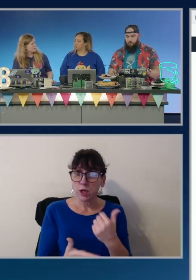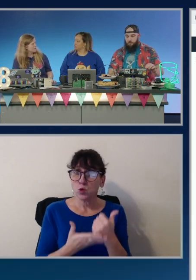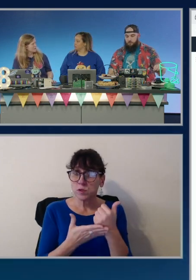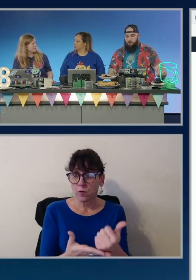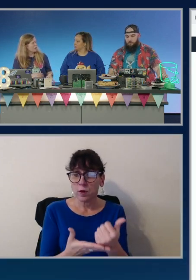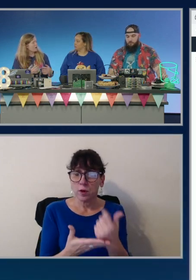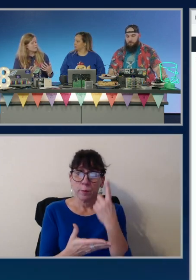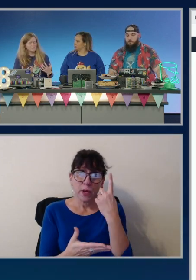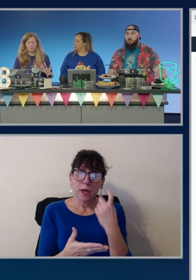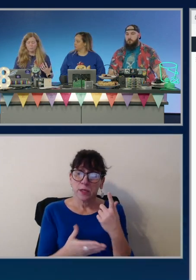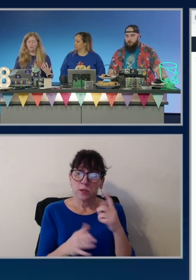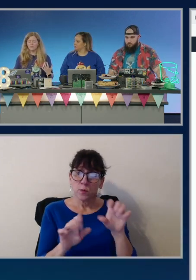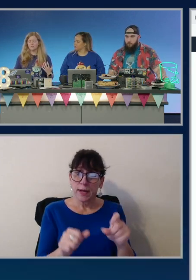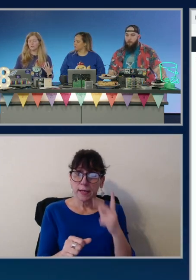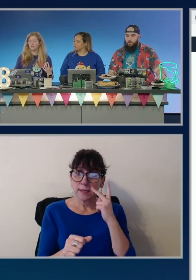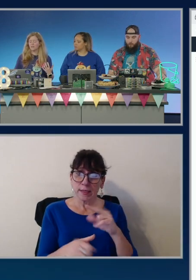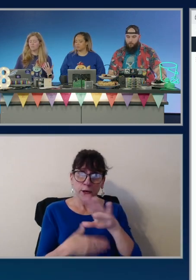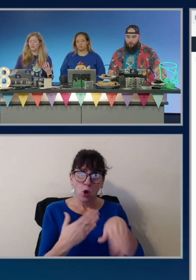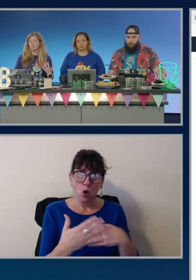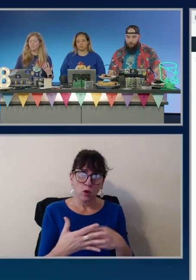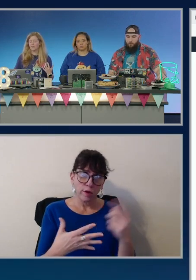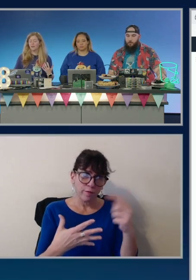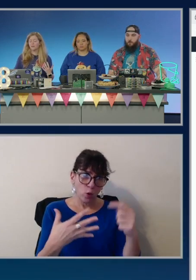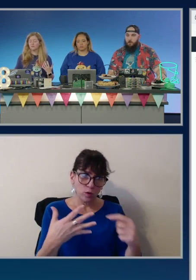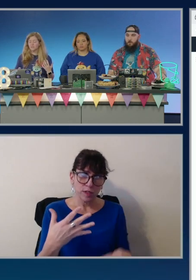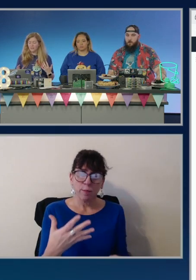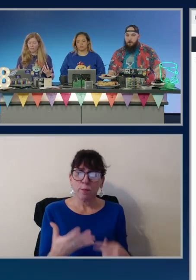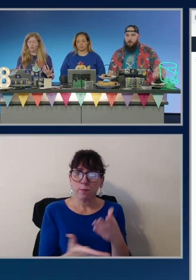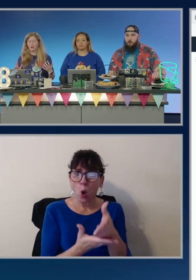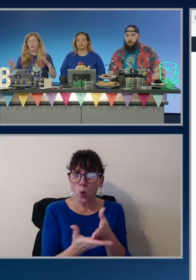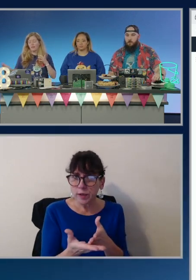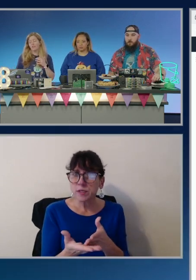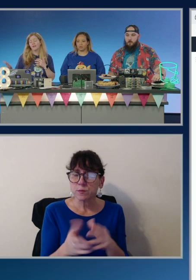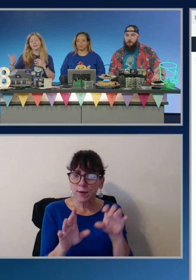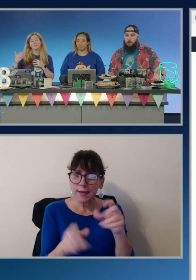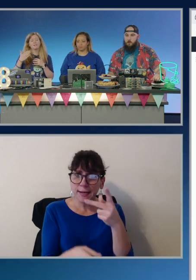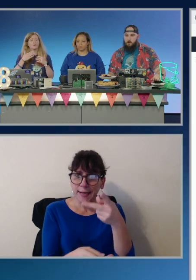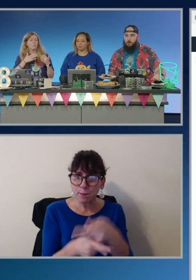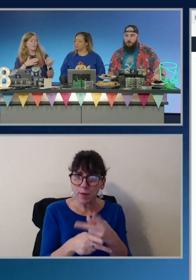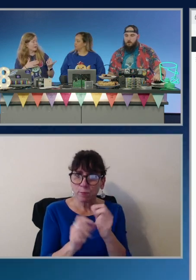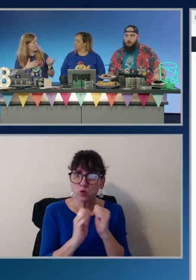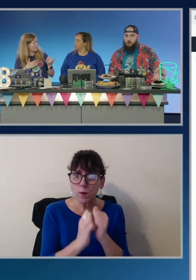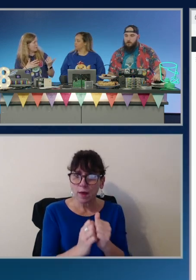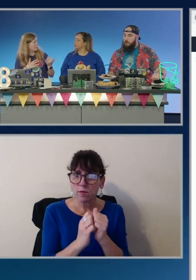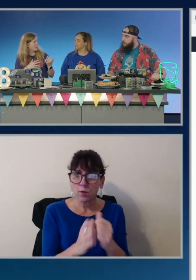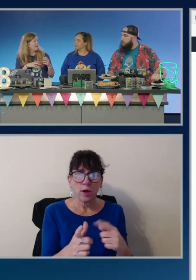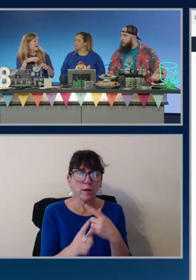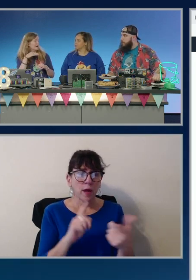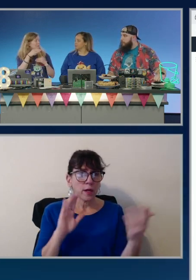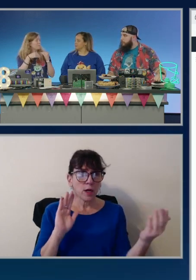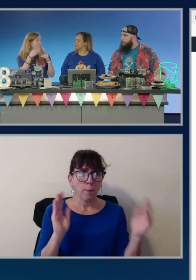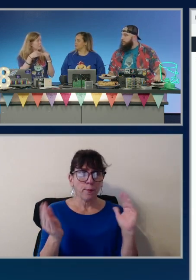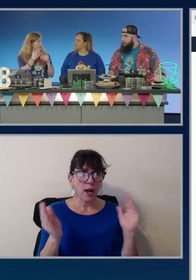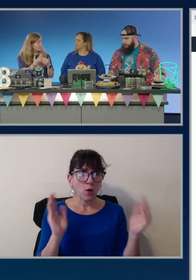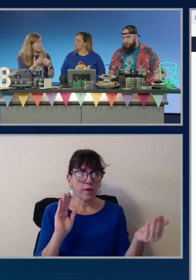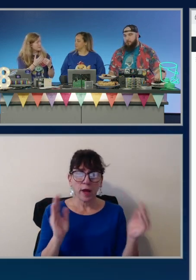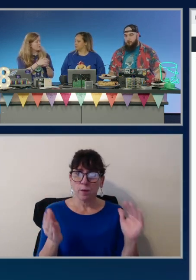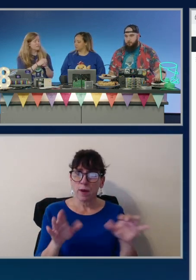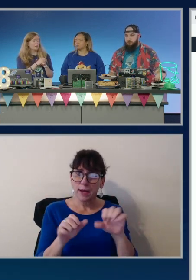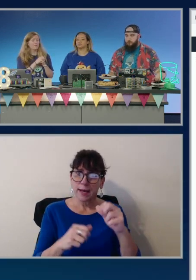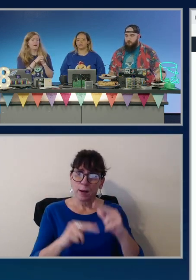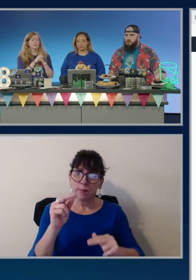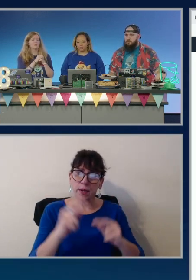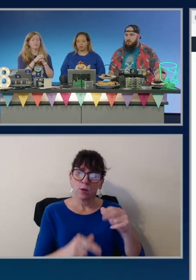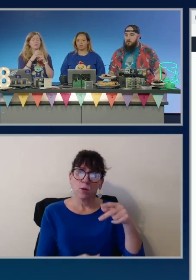because we can see all of these components, so we can keep them, together. Then I can compare them. Yeah. I can build pipelines